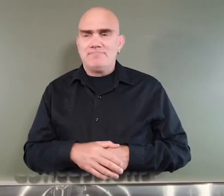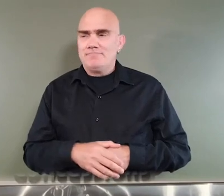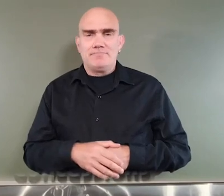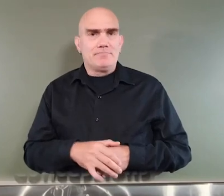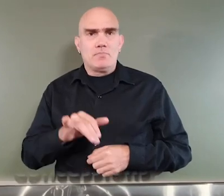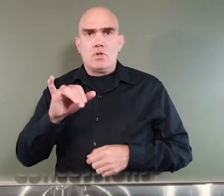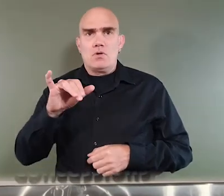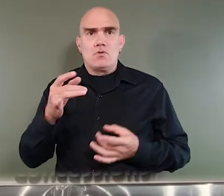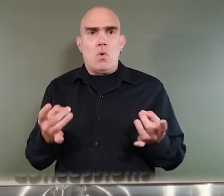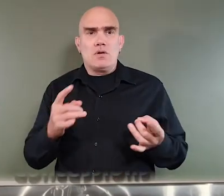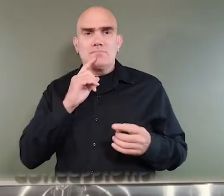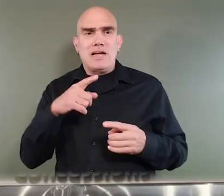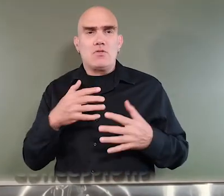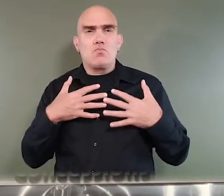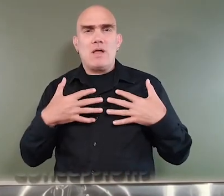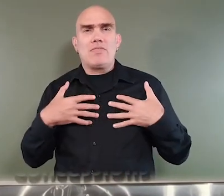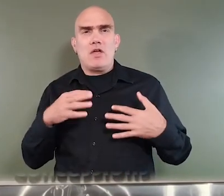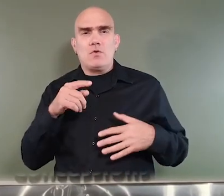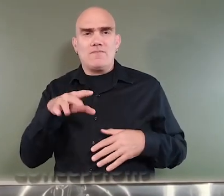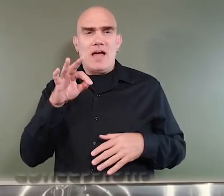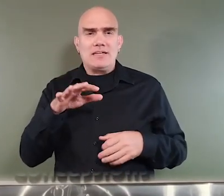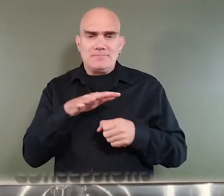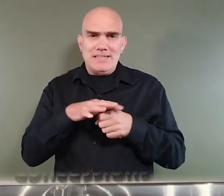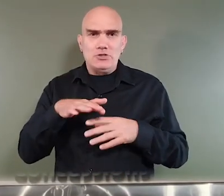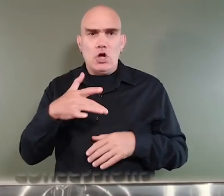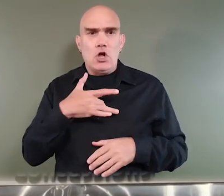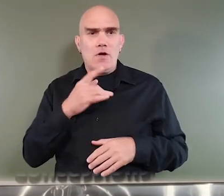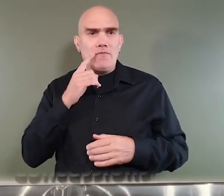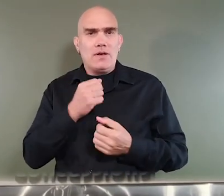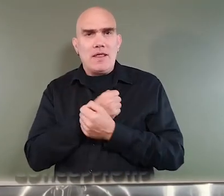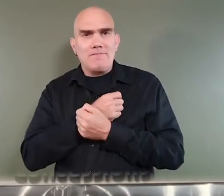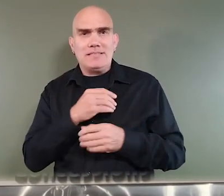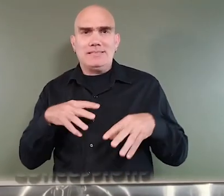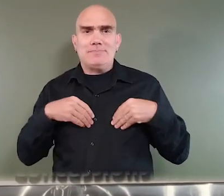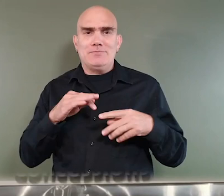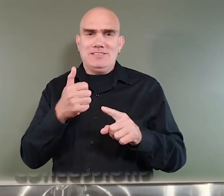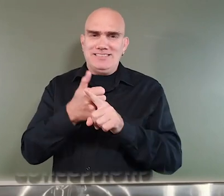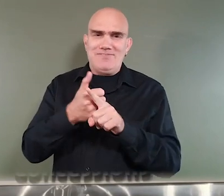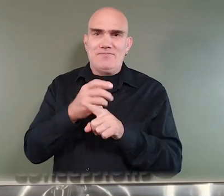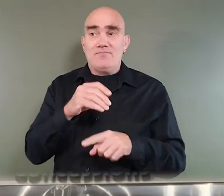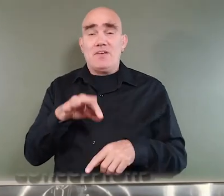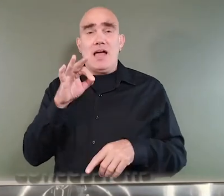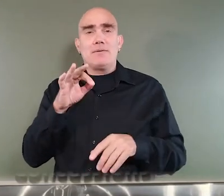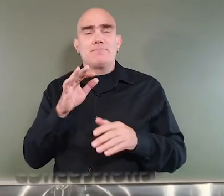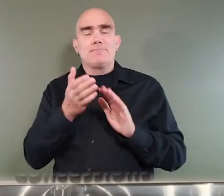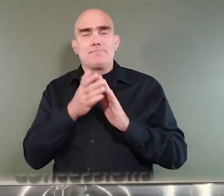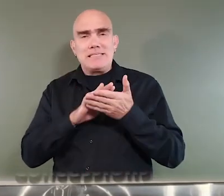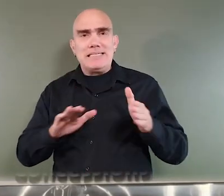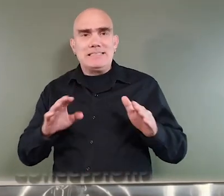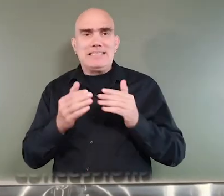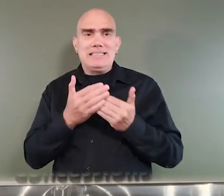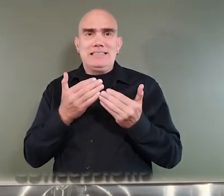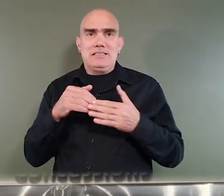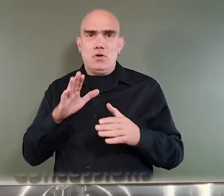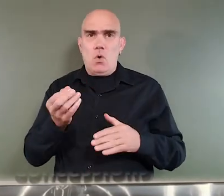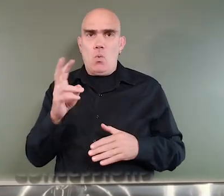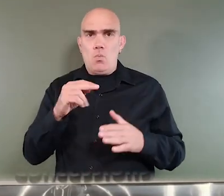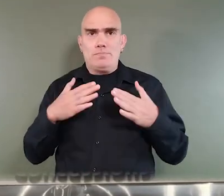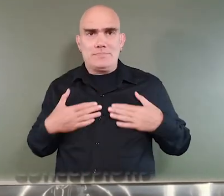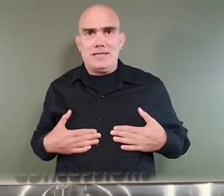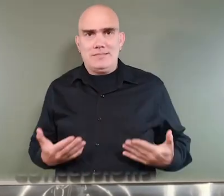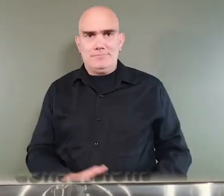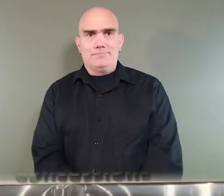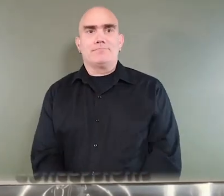and you finding a space in your heart for love and acceptance of yourself and finding peace and ease in your own